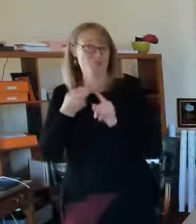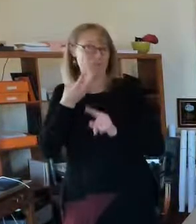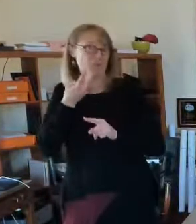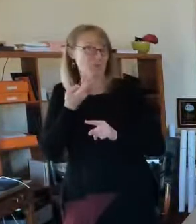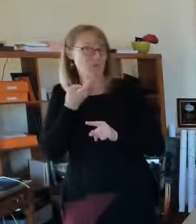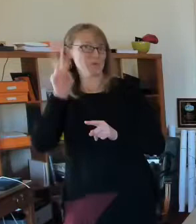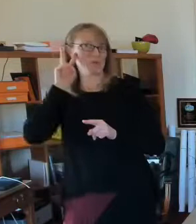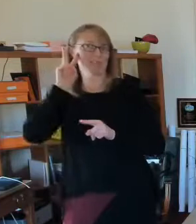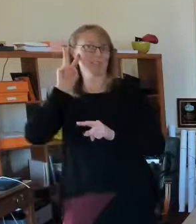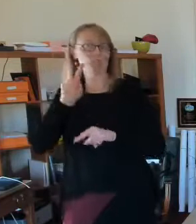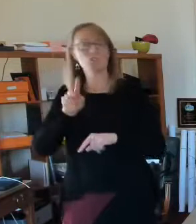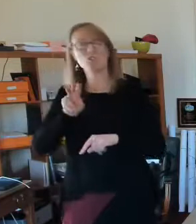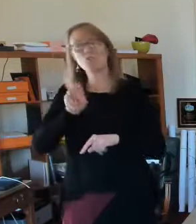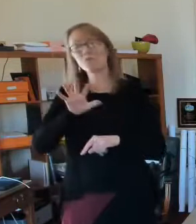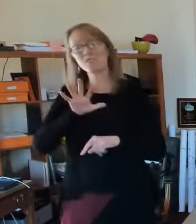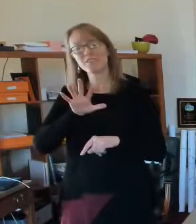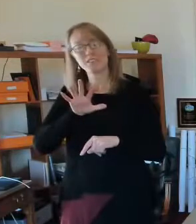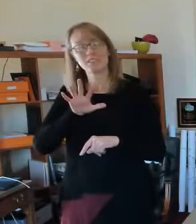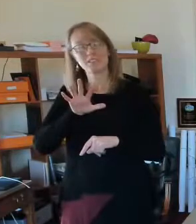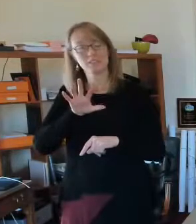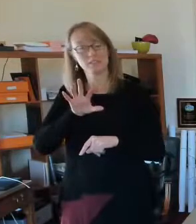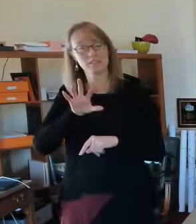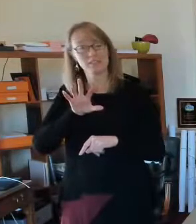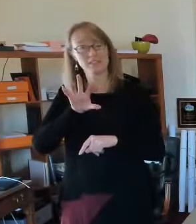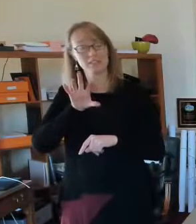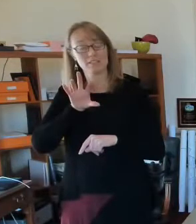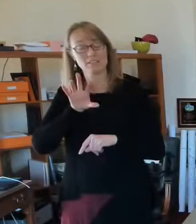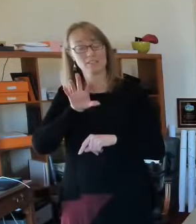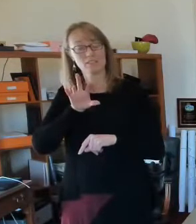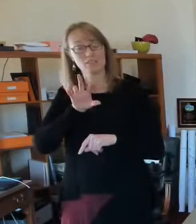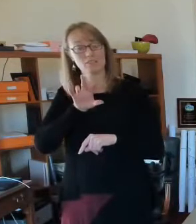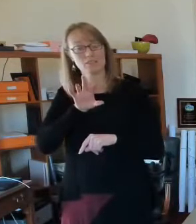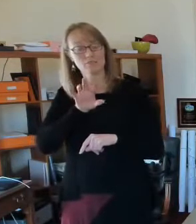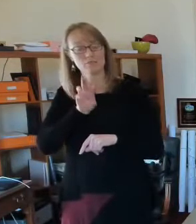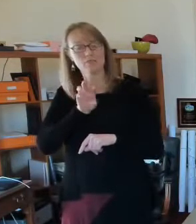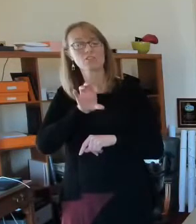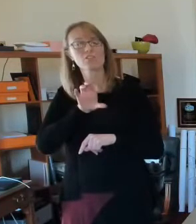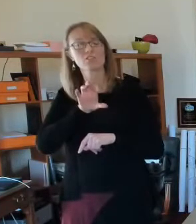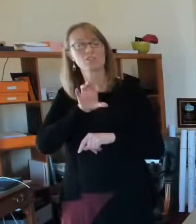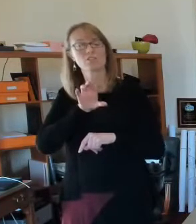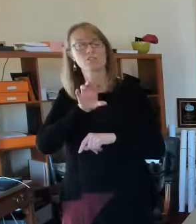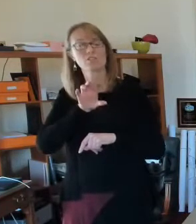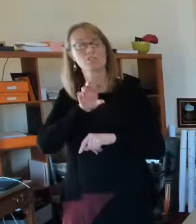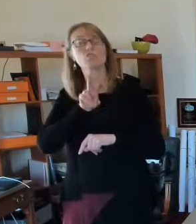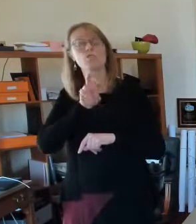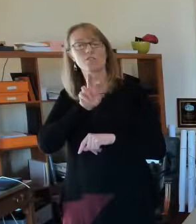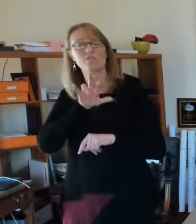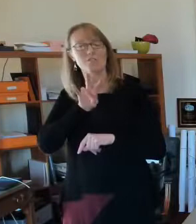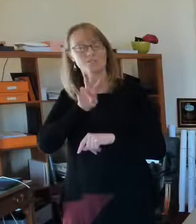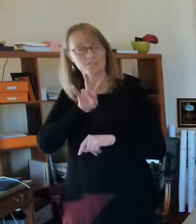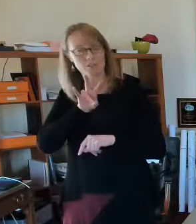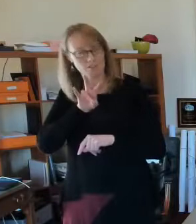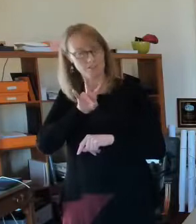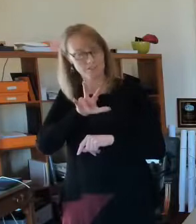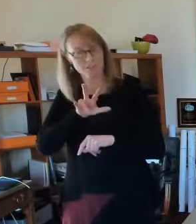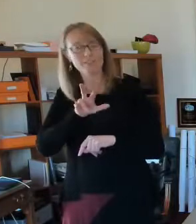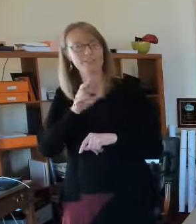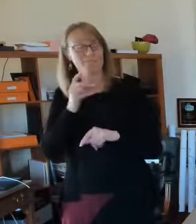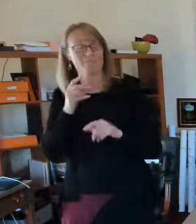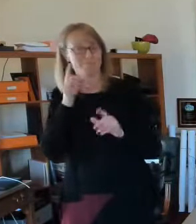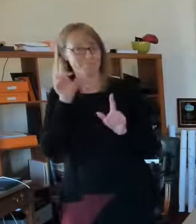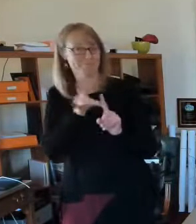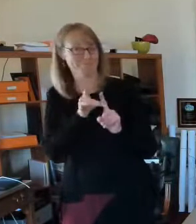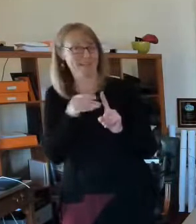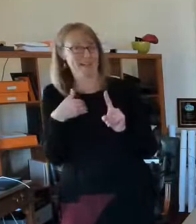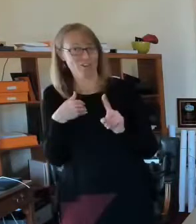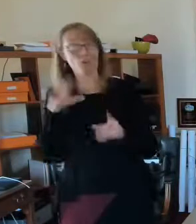657 people in the hospital with COVID, confirmed COVID positive, another 135 suspected, for a total